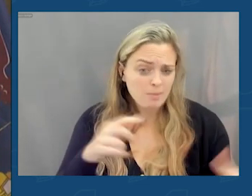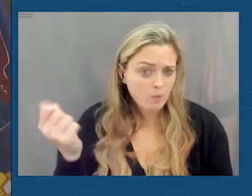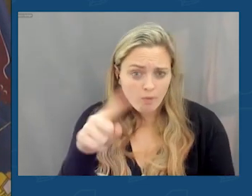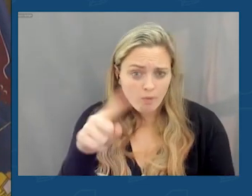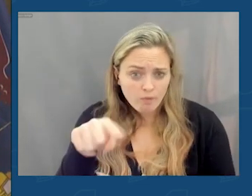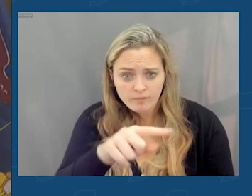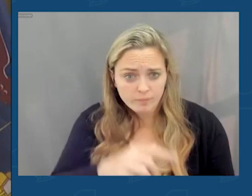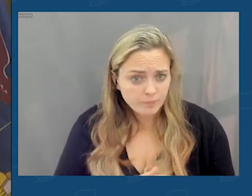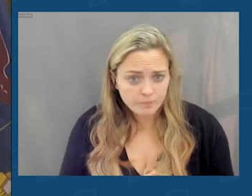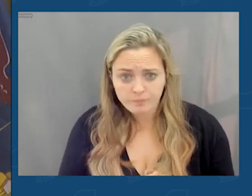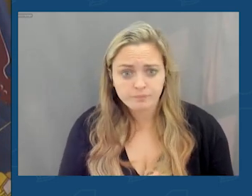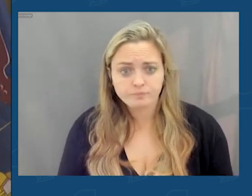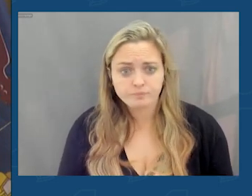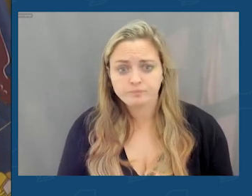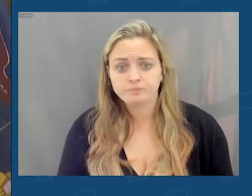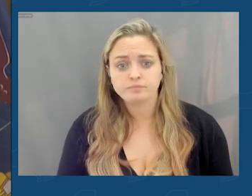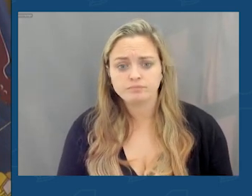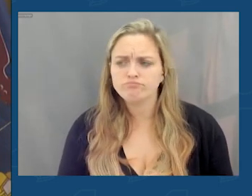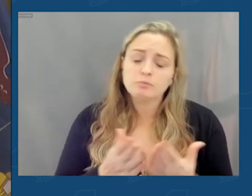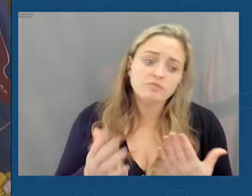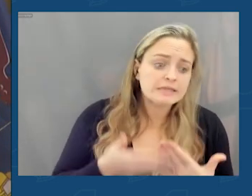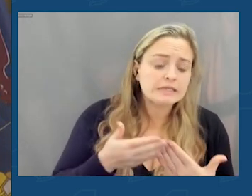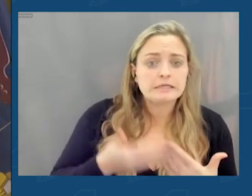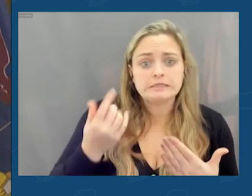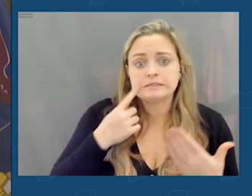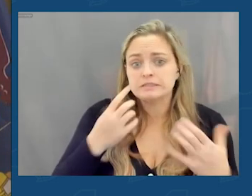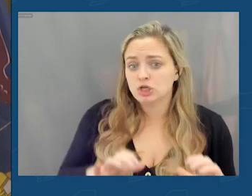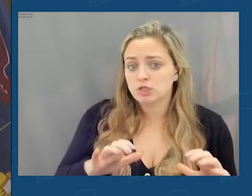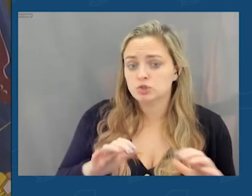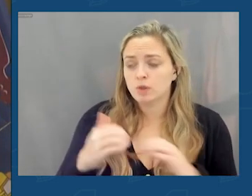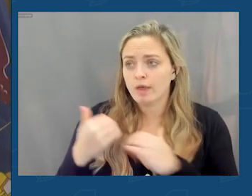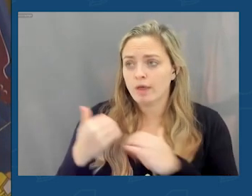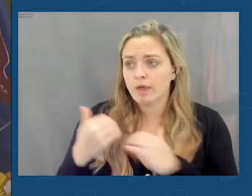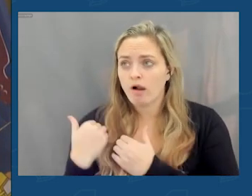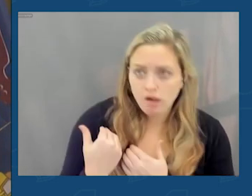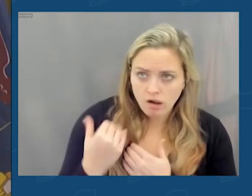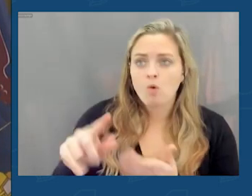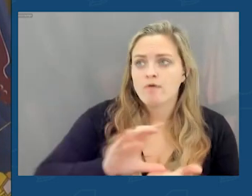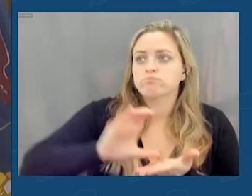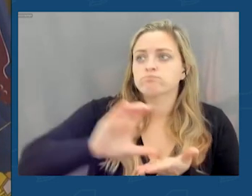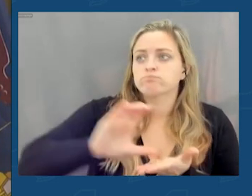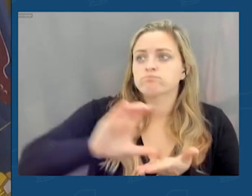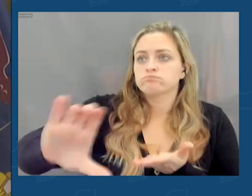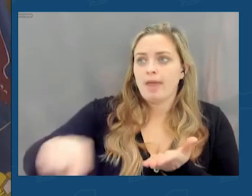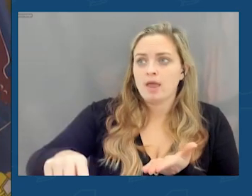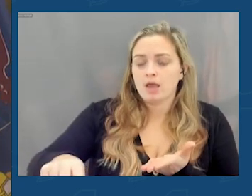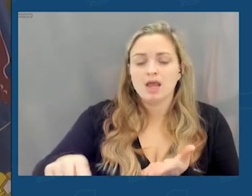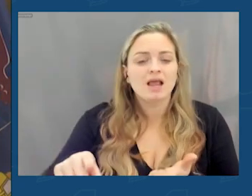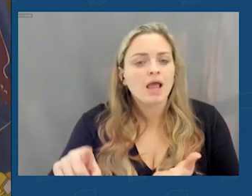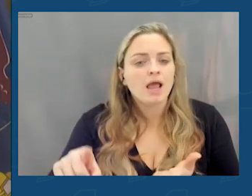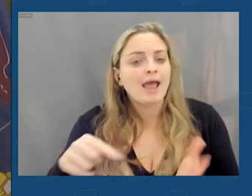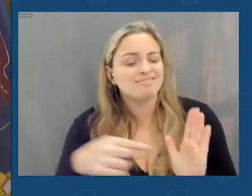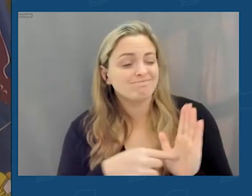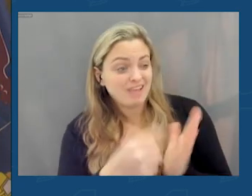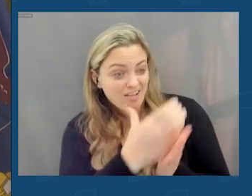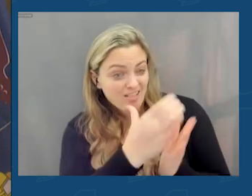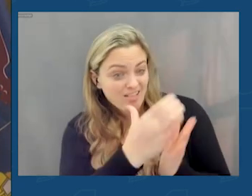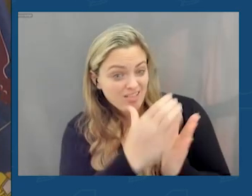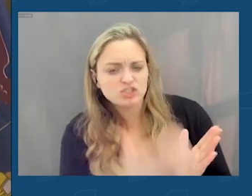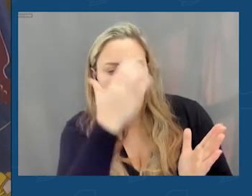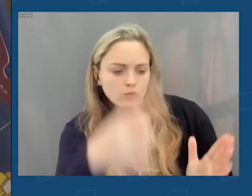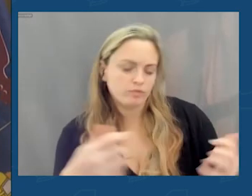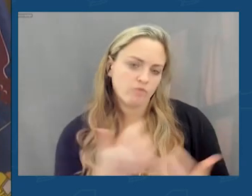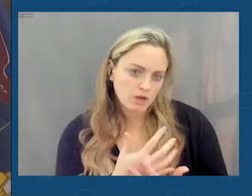said, some of us have an easier chance of getting out of it. And debt collectors know you're afraid of them. They know you're afraid. And they will haunt you. They